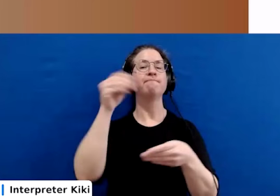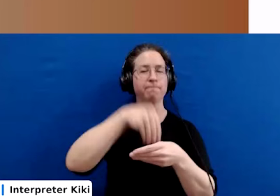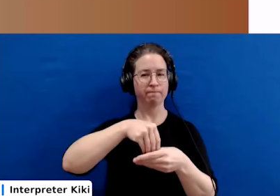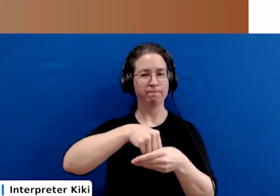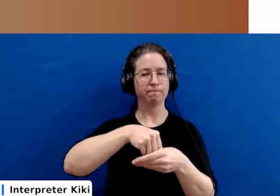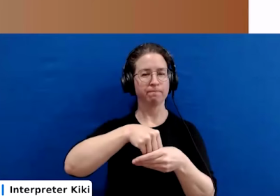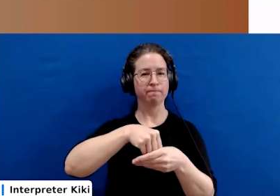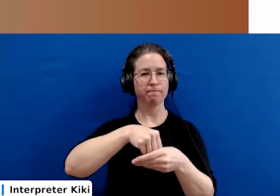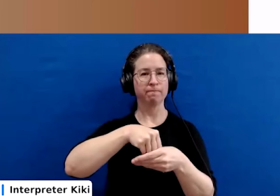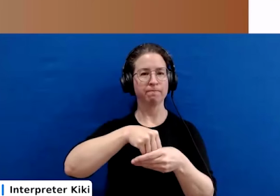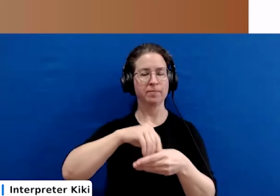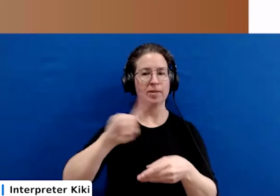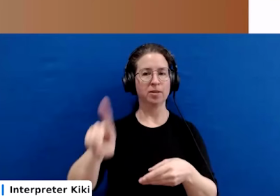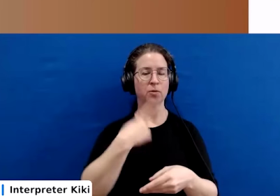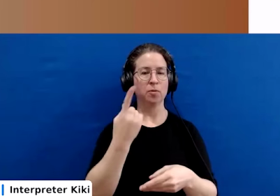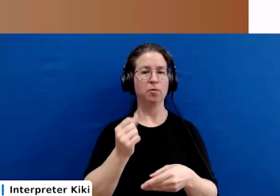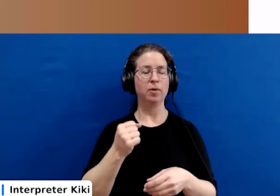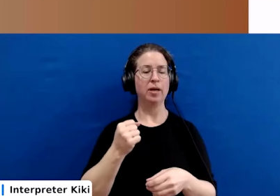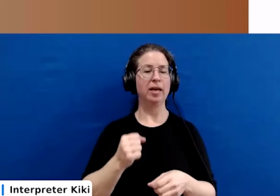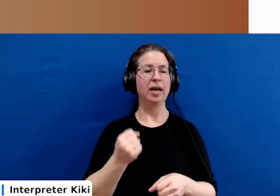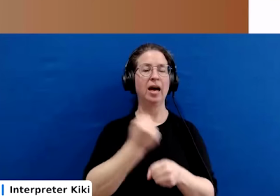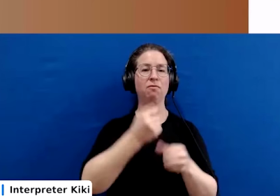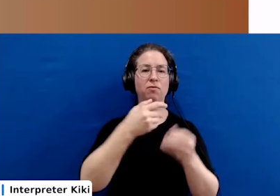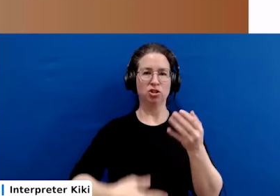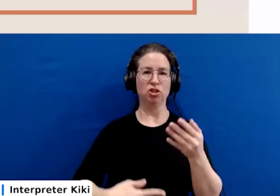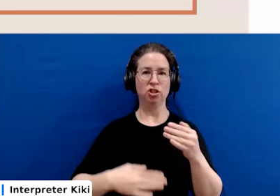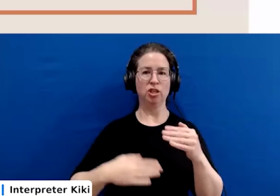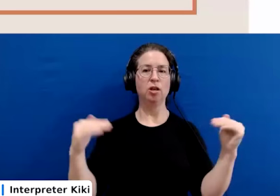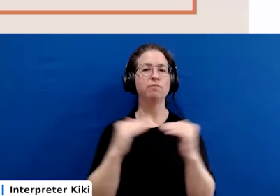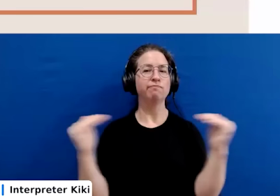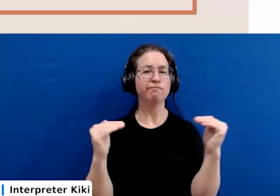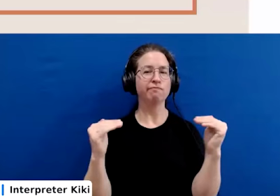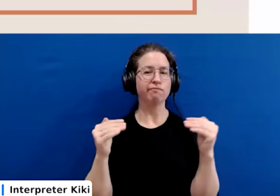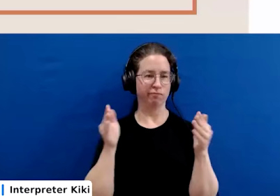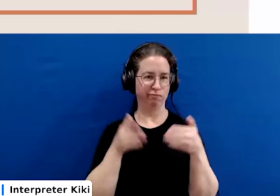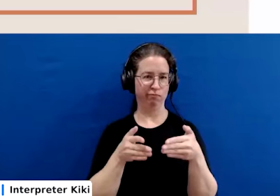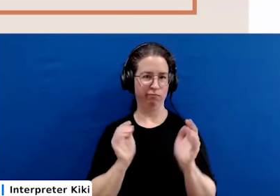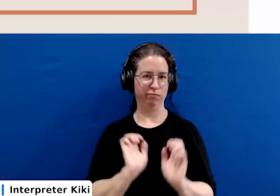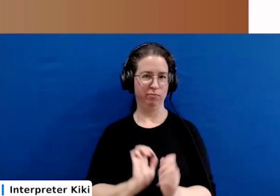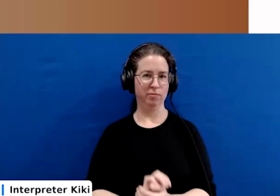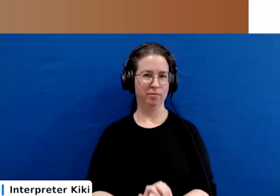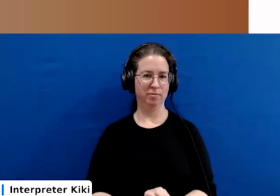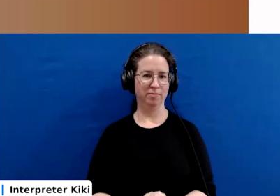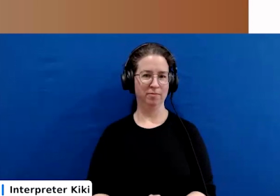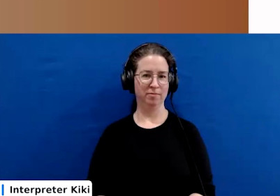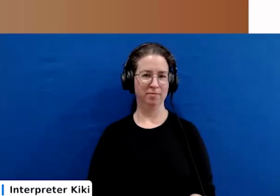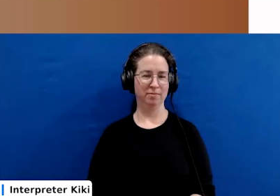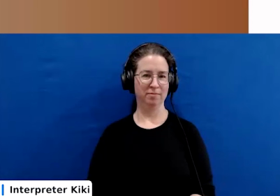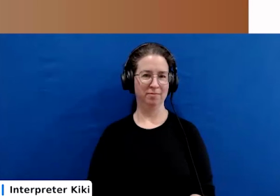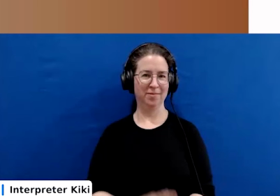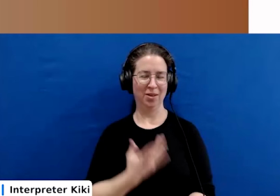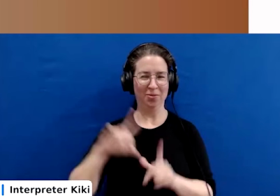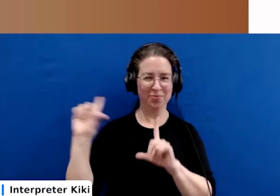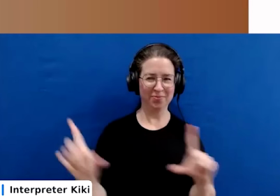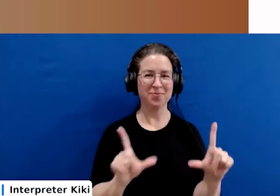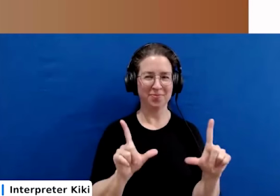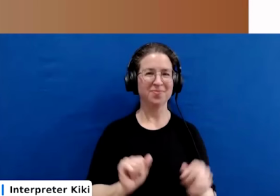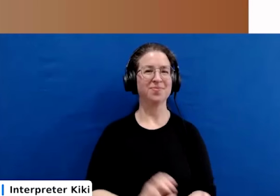We have a gender equity focus, and we have sorry, next slide. Yep, thank